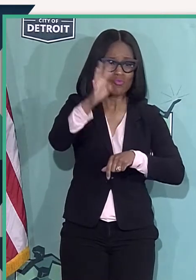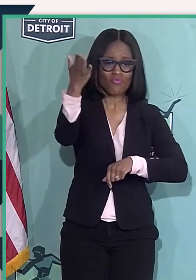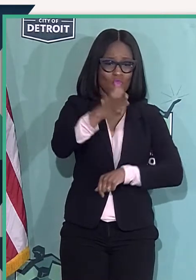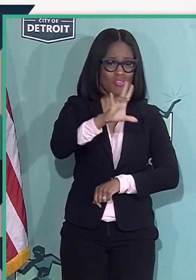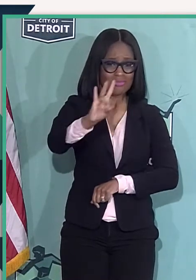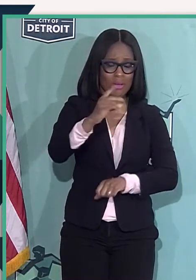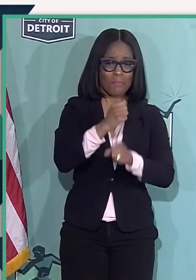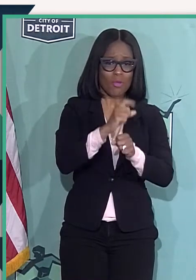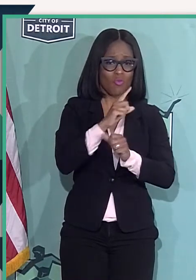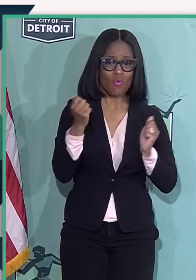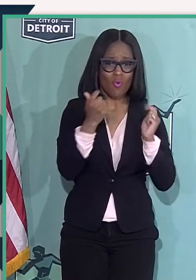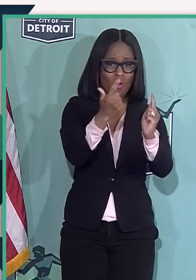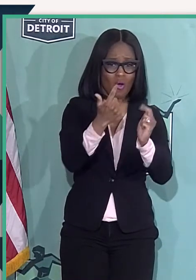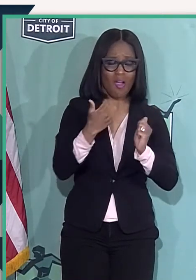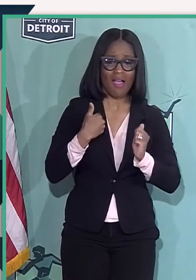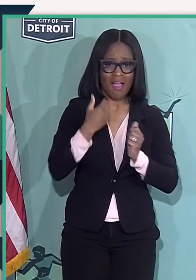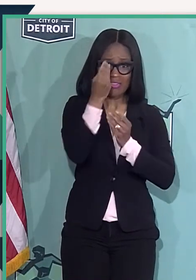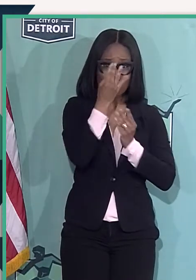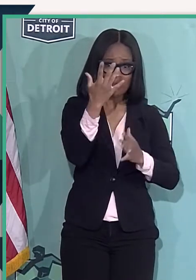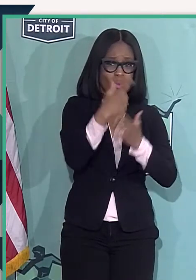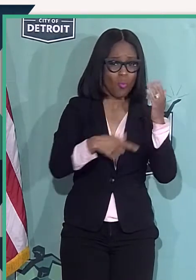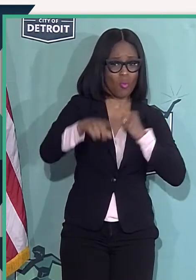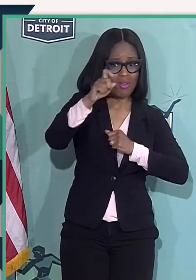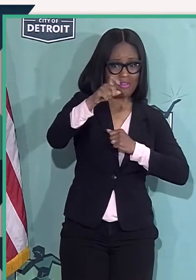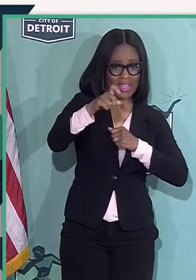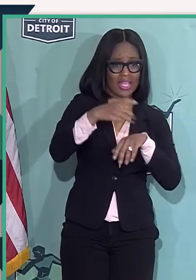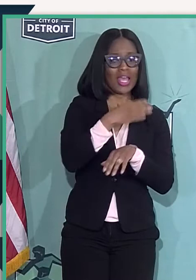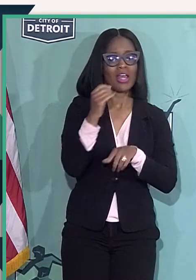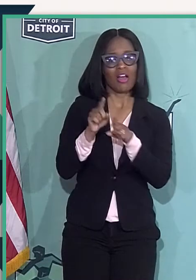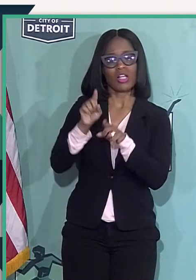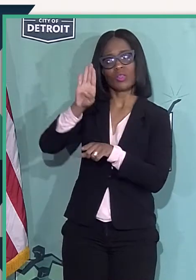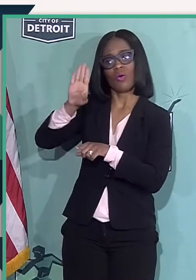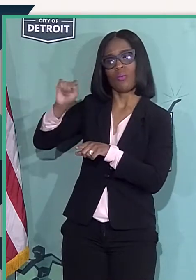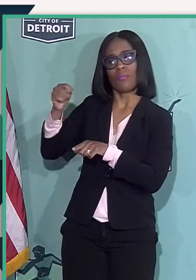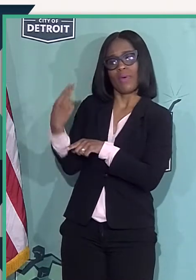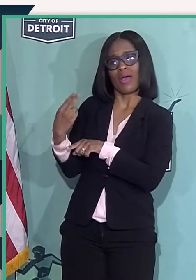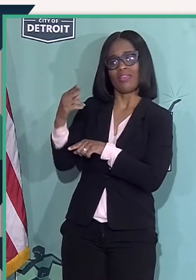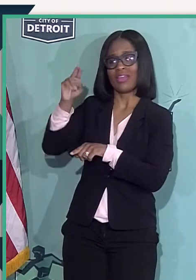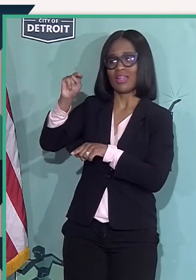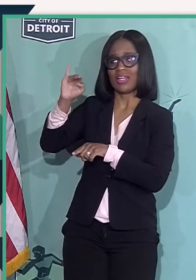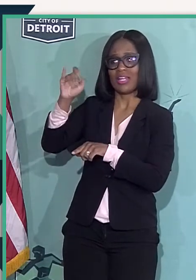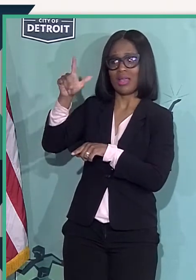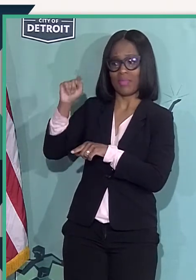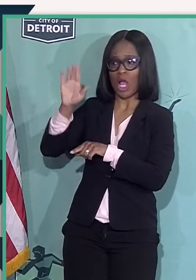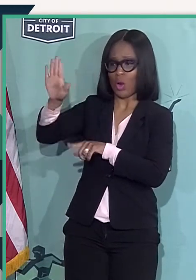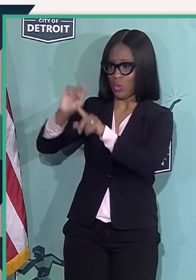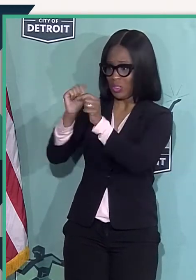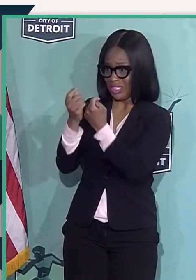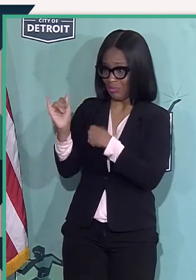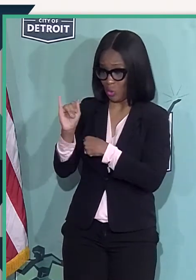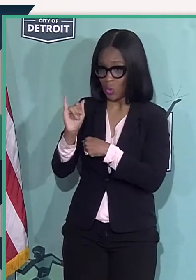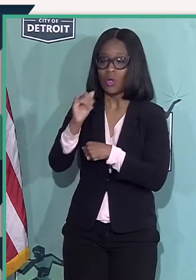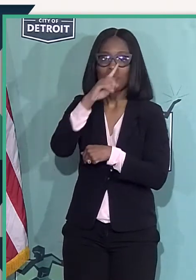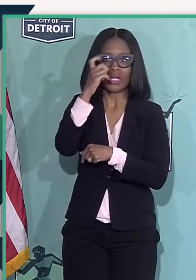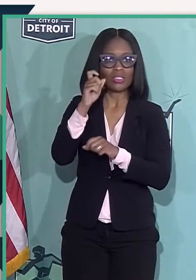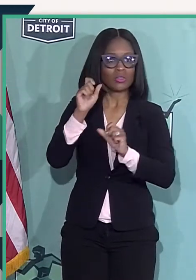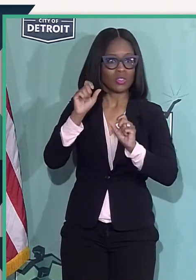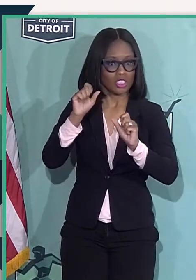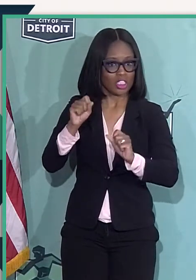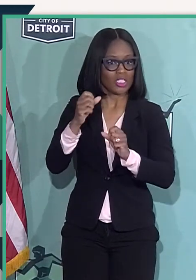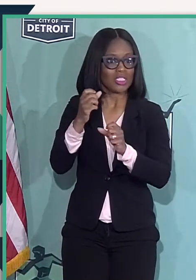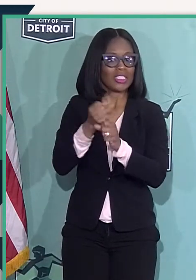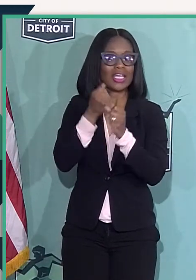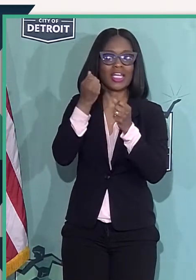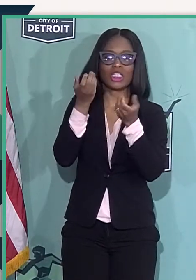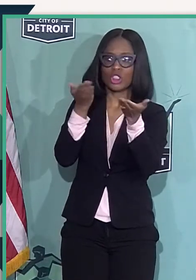had the information that we needed, as well as Beth Niblock and her team would do it, because we were able to get our media